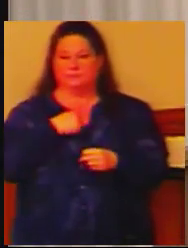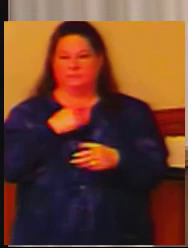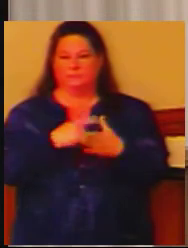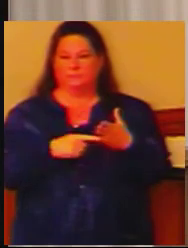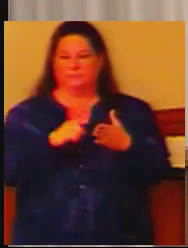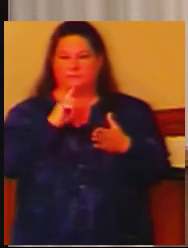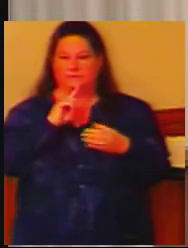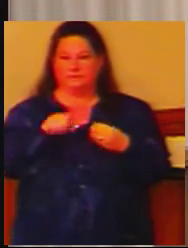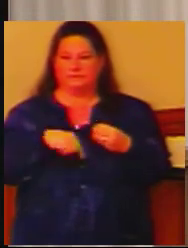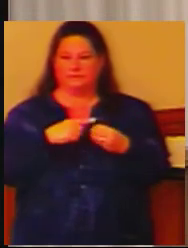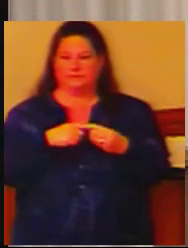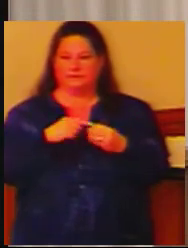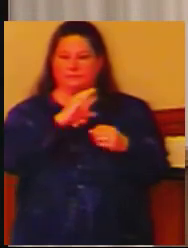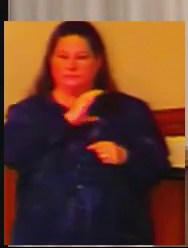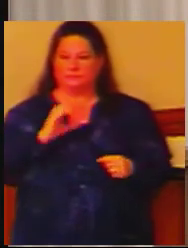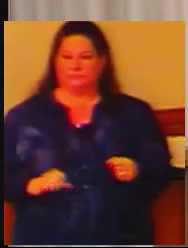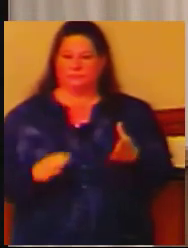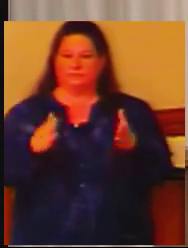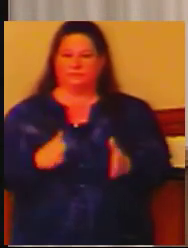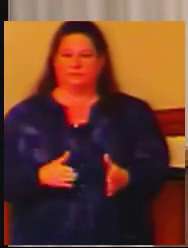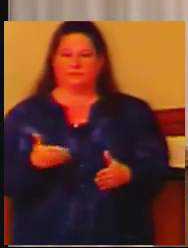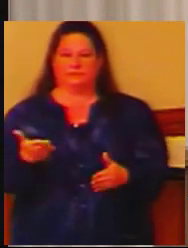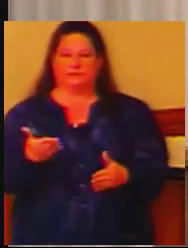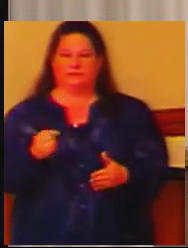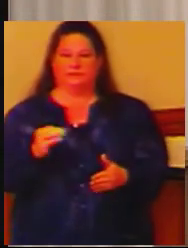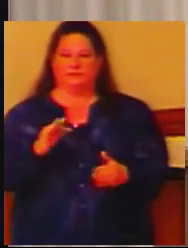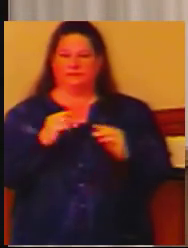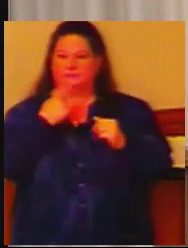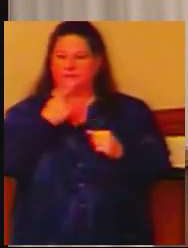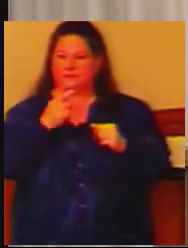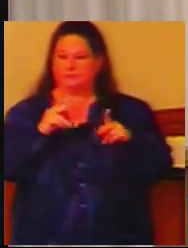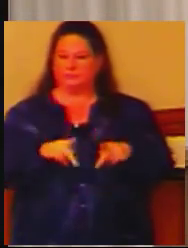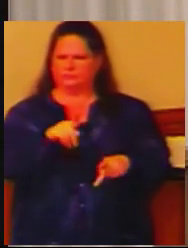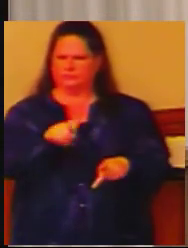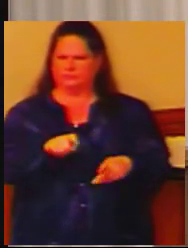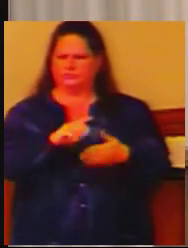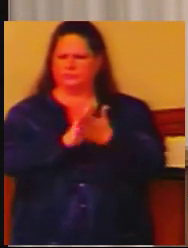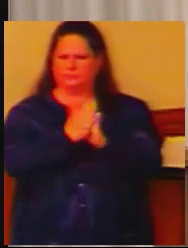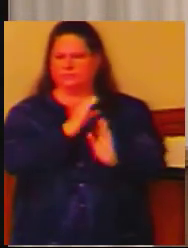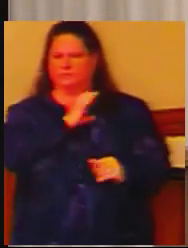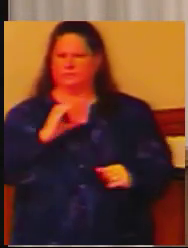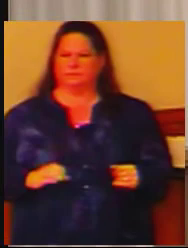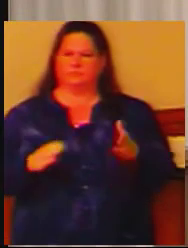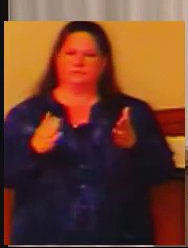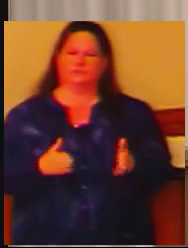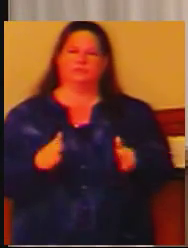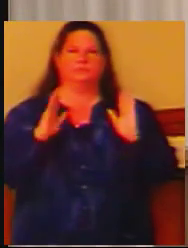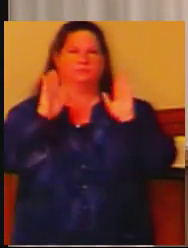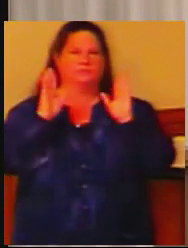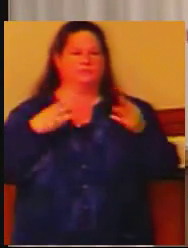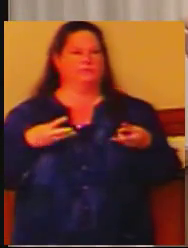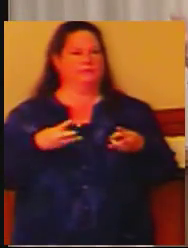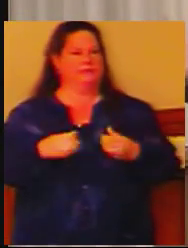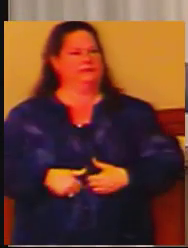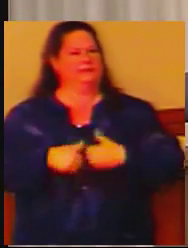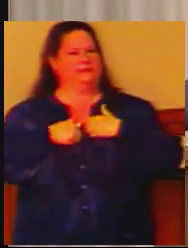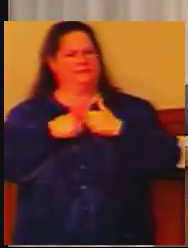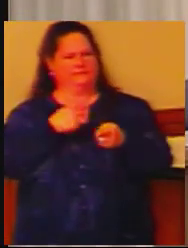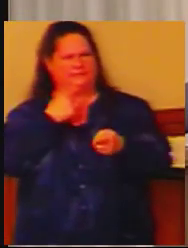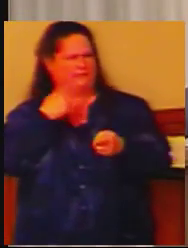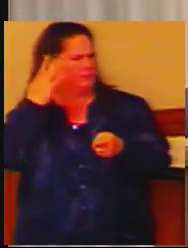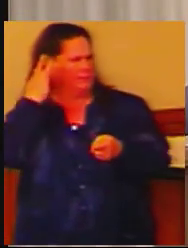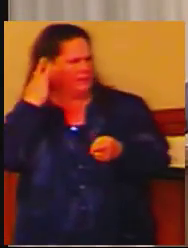all about, this whole Christian thing? If you tell somebody, you know, you should be a Christian, it's a great way to live, and they're like, well, why? What's it all